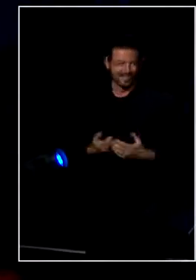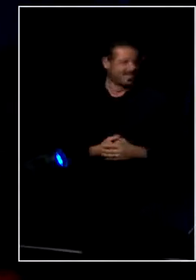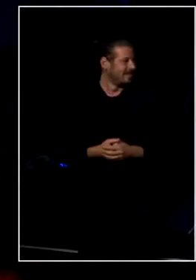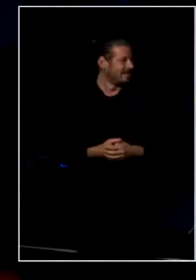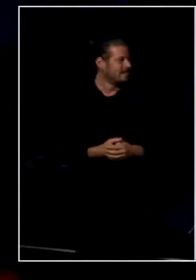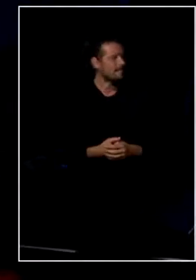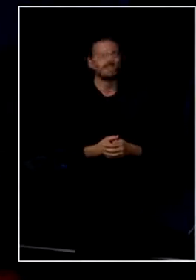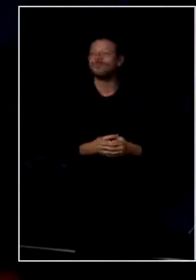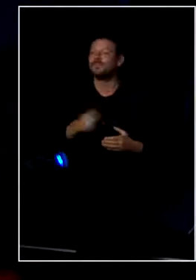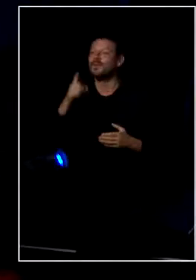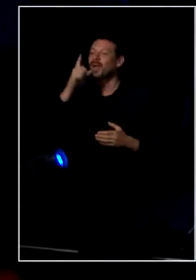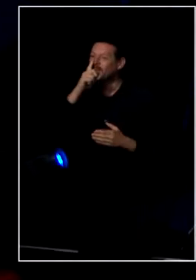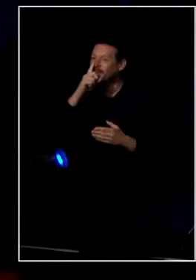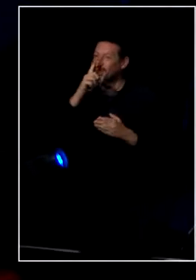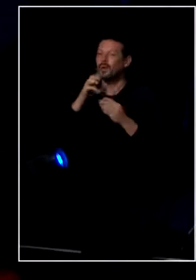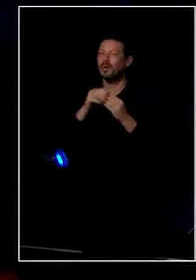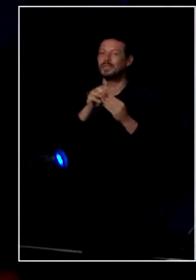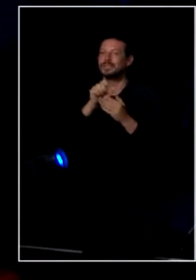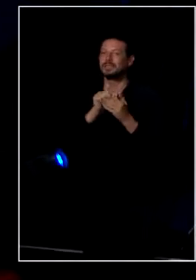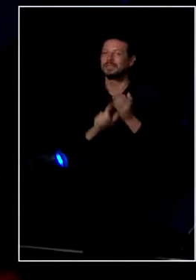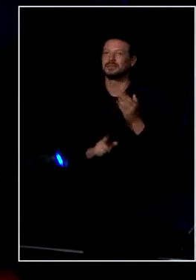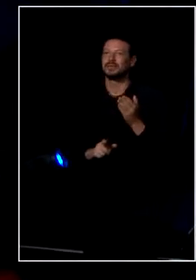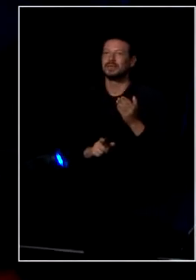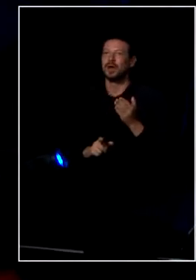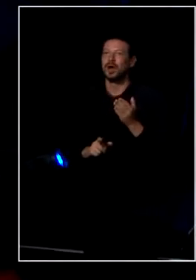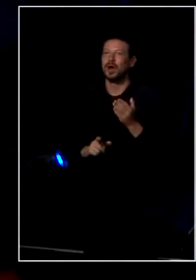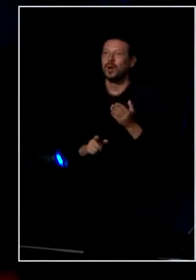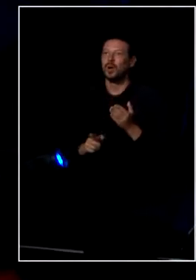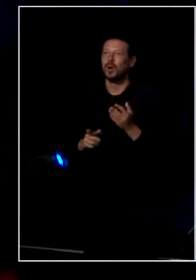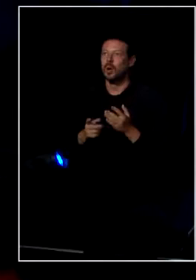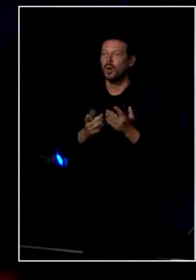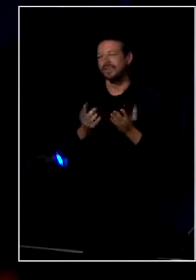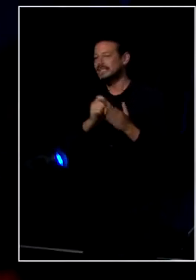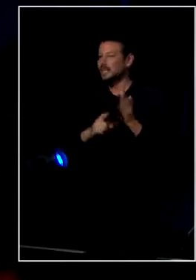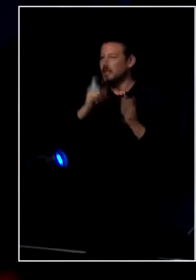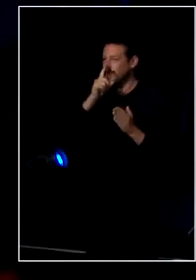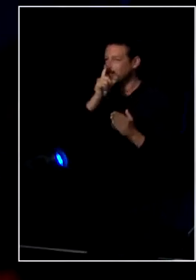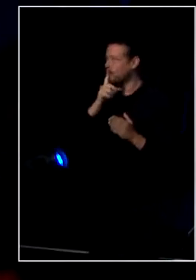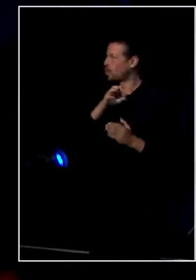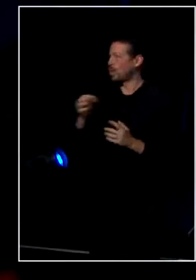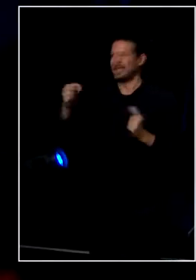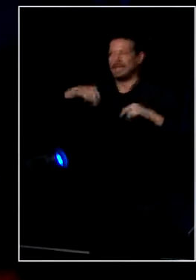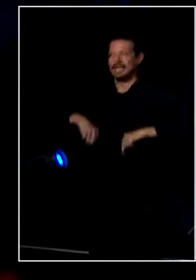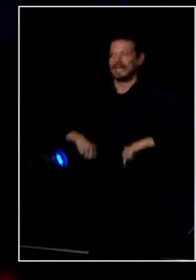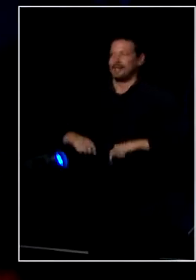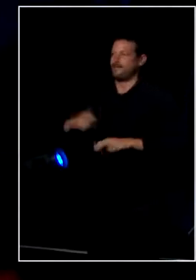people with disabilities, disabled people aren't here for anybody else's